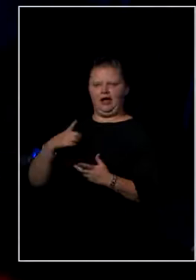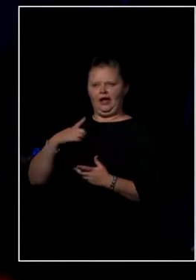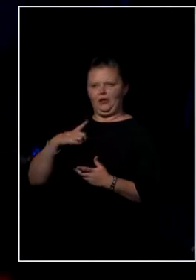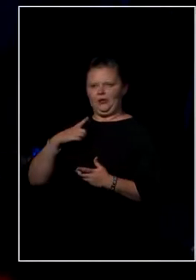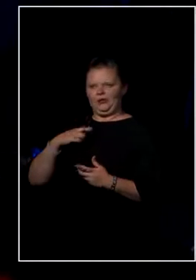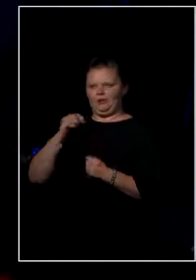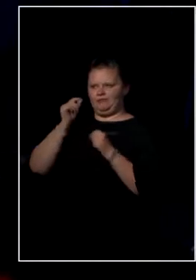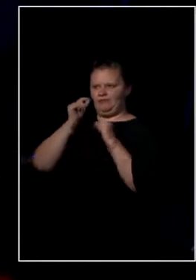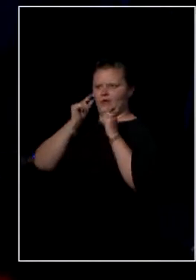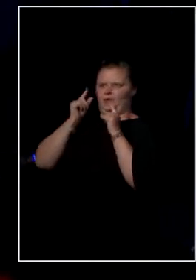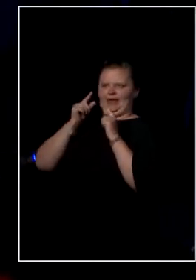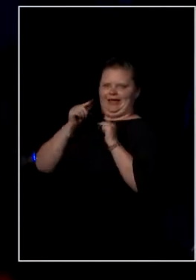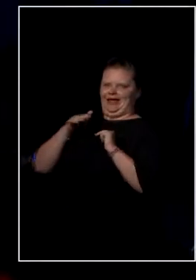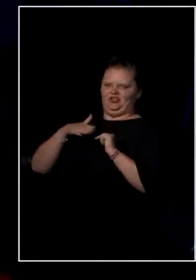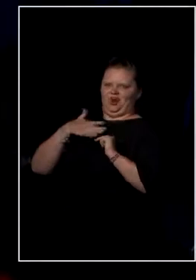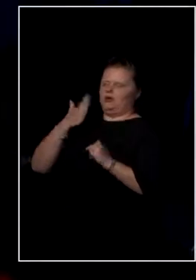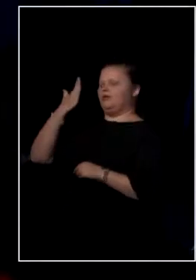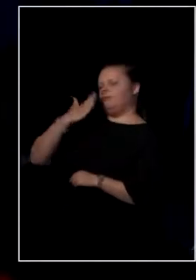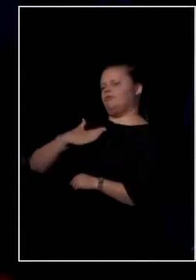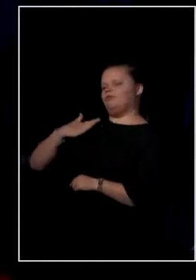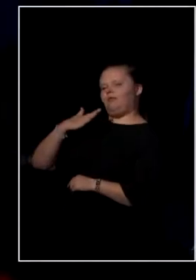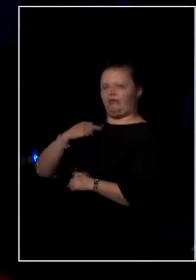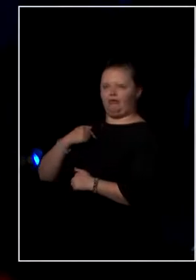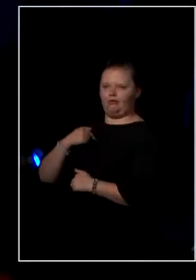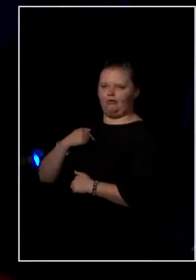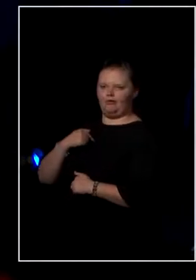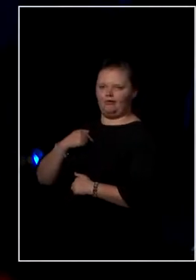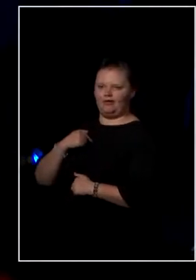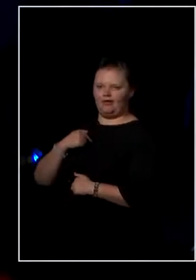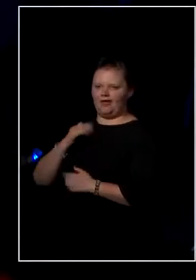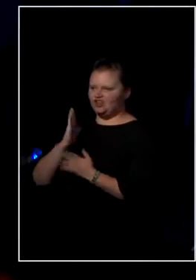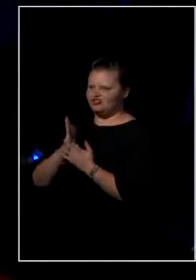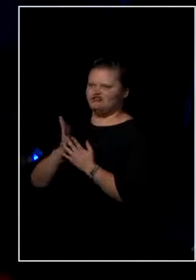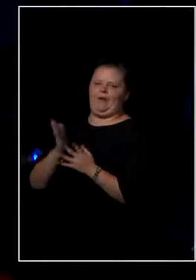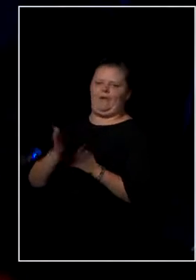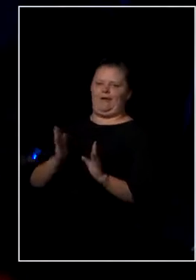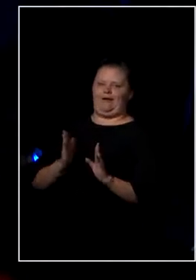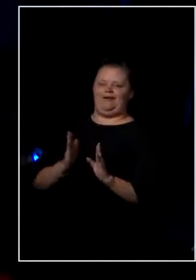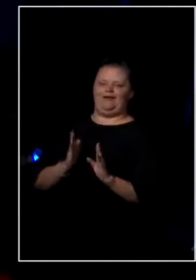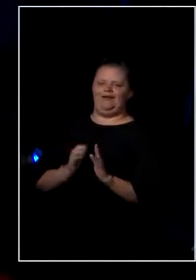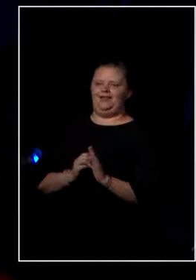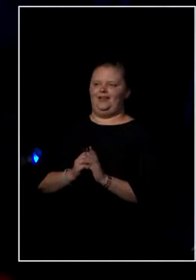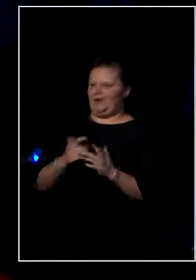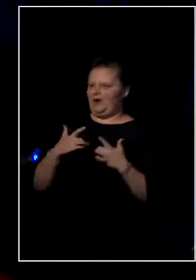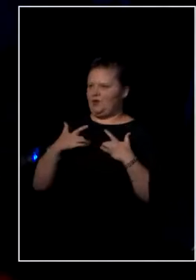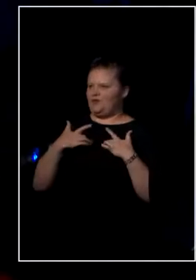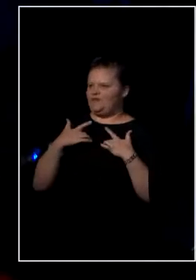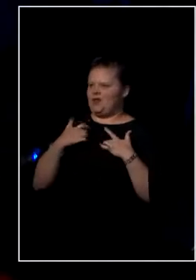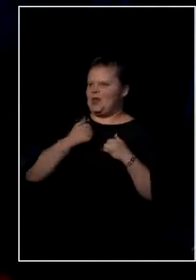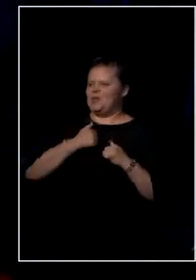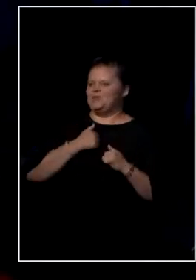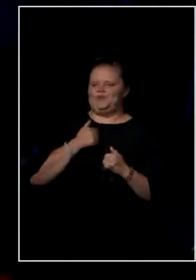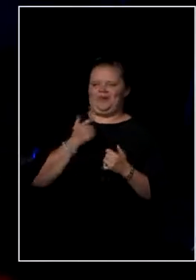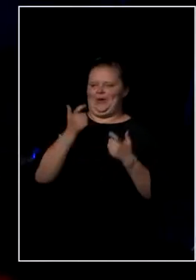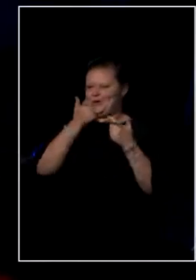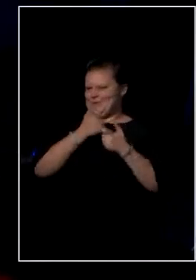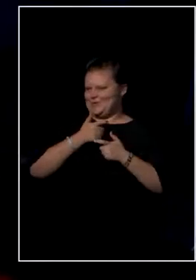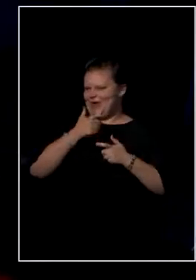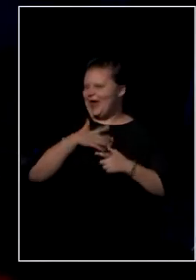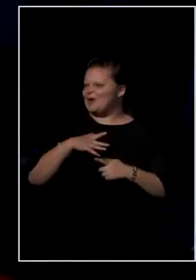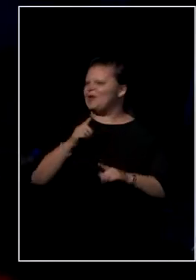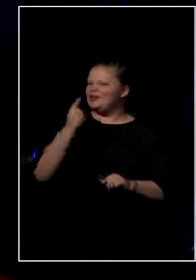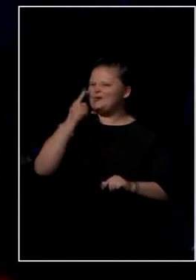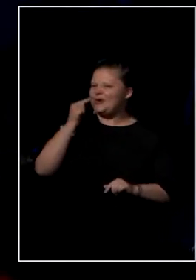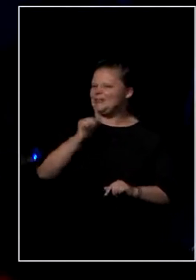conscious of not wanting people to feel sorry for me, I immediately feel like my sense of humour is the thing I want people to